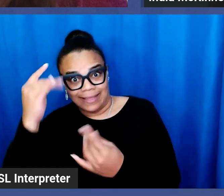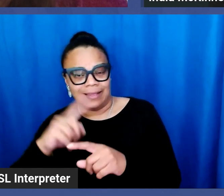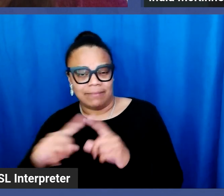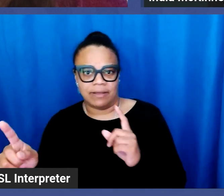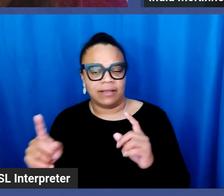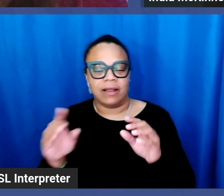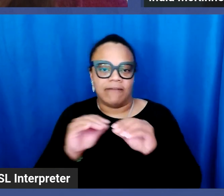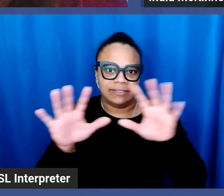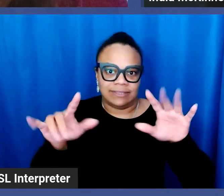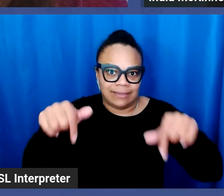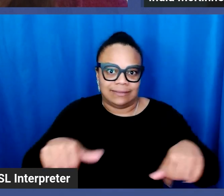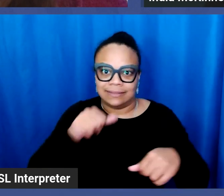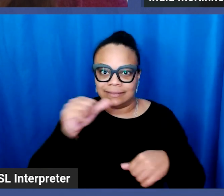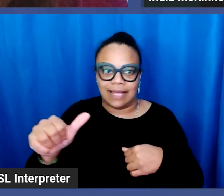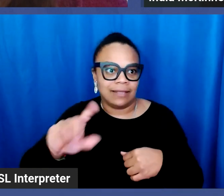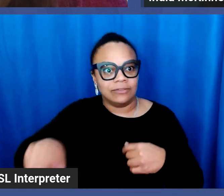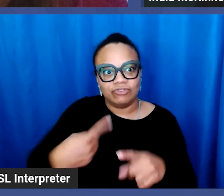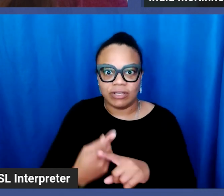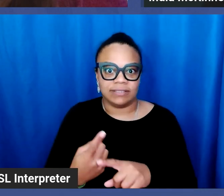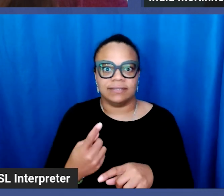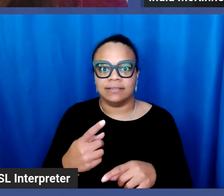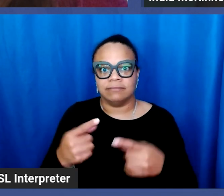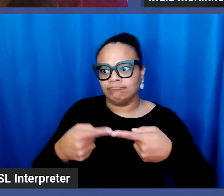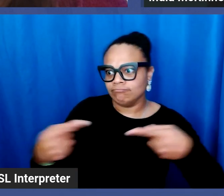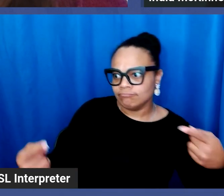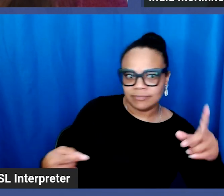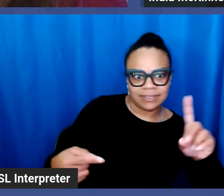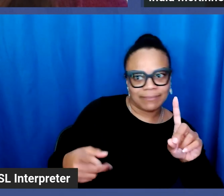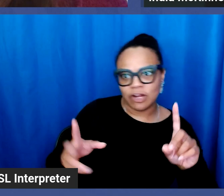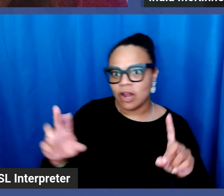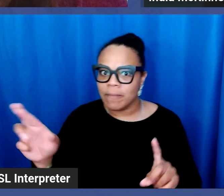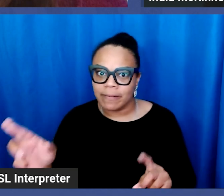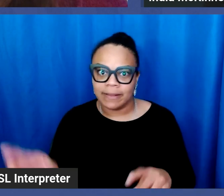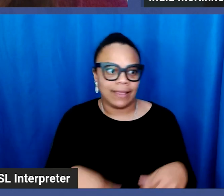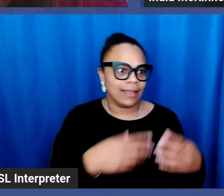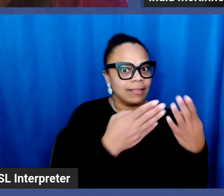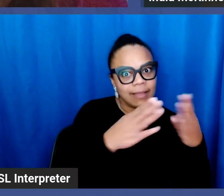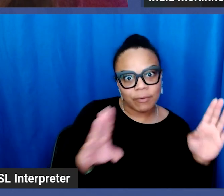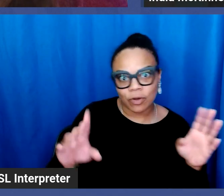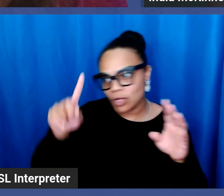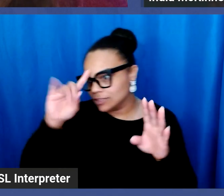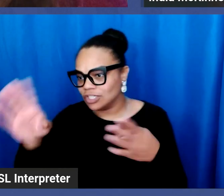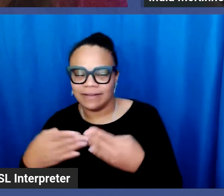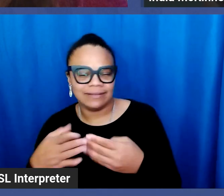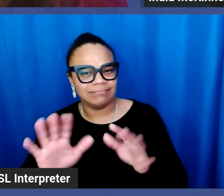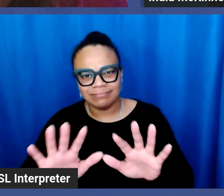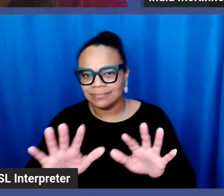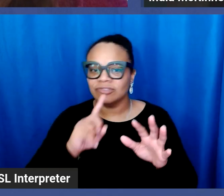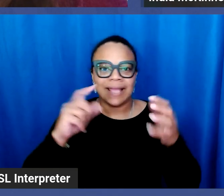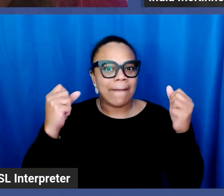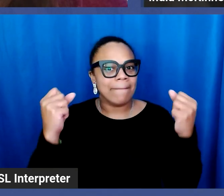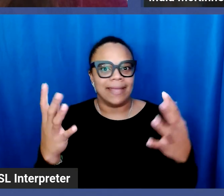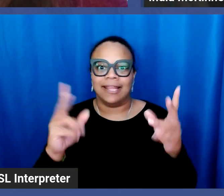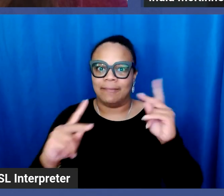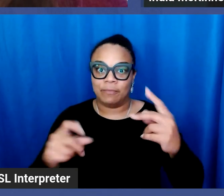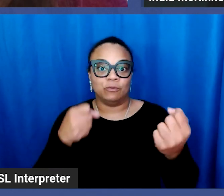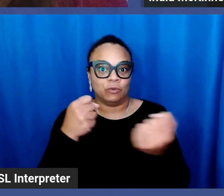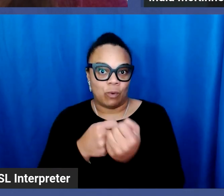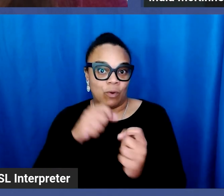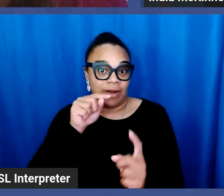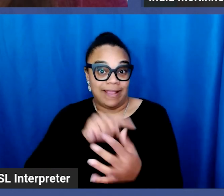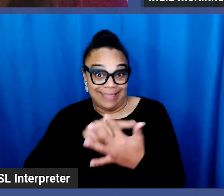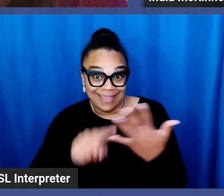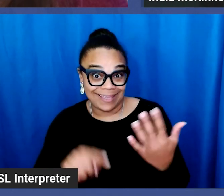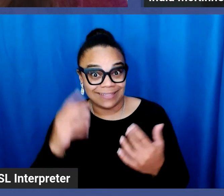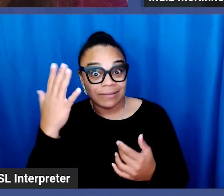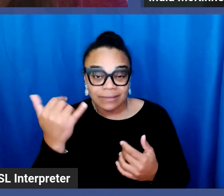dynamic. It's not even a liberal-conservative dynamic. There are people all over the place who are in favor of these things for various different reasons.